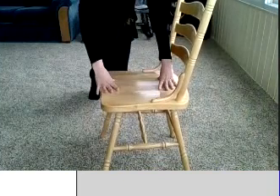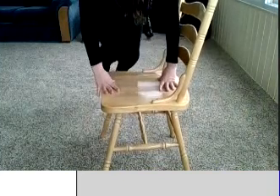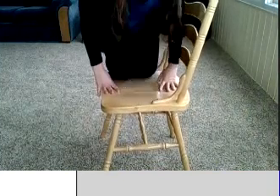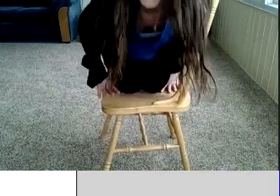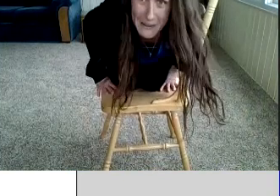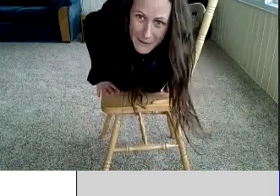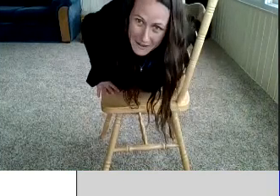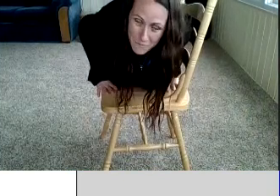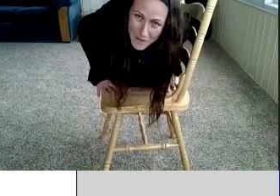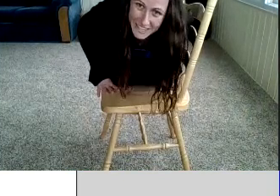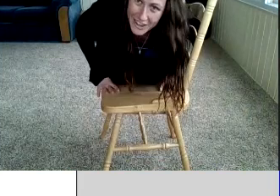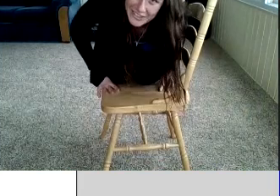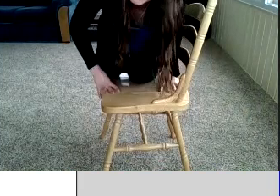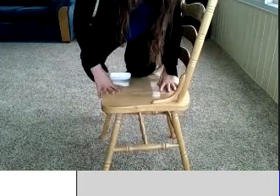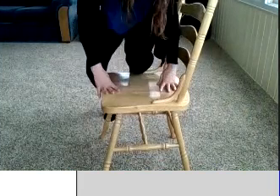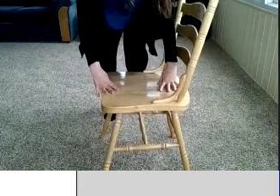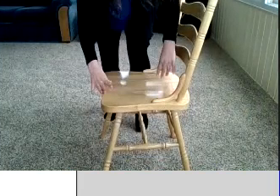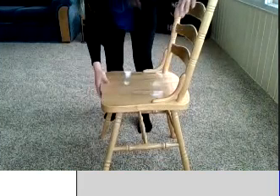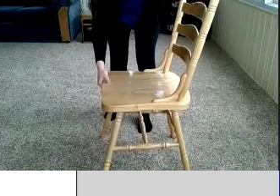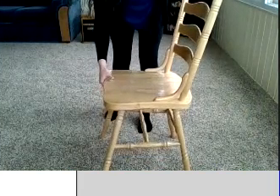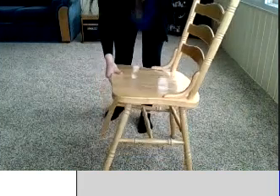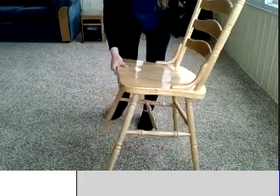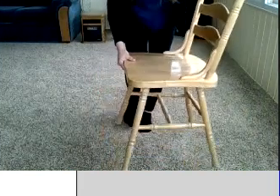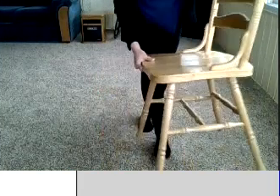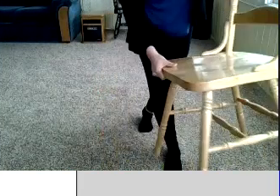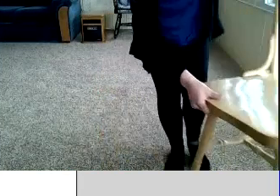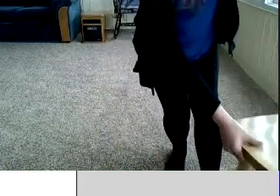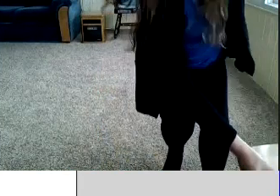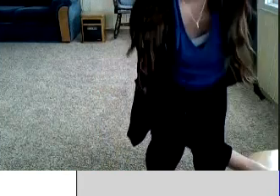Practice. Jump up. Be a goat.